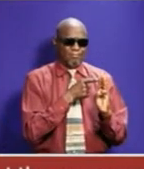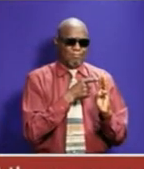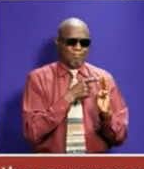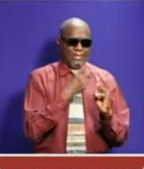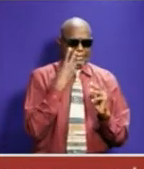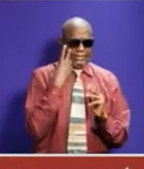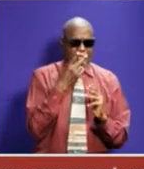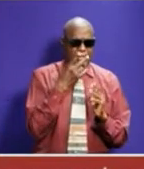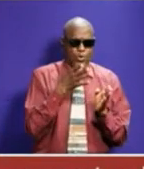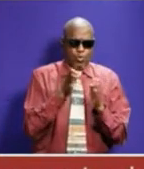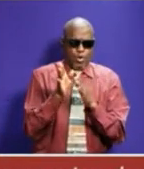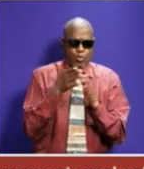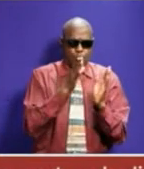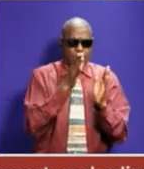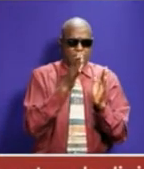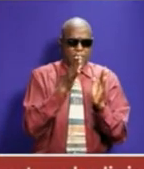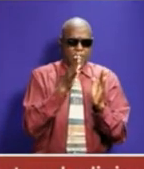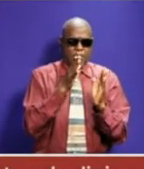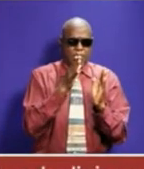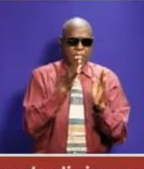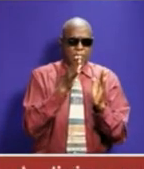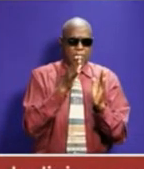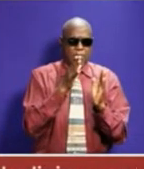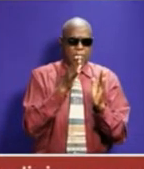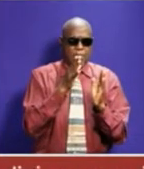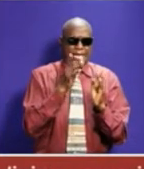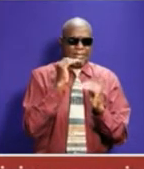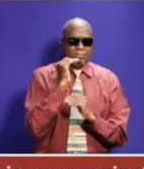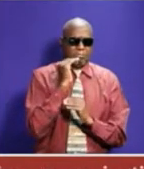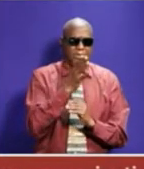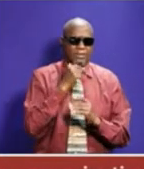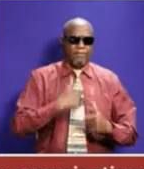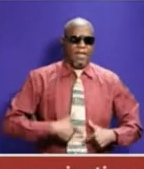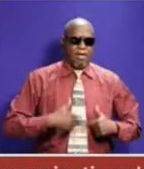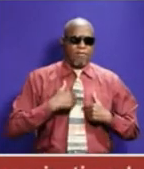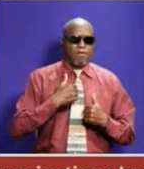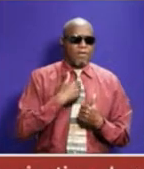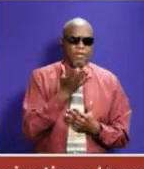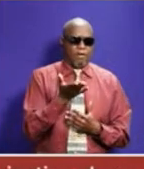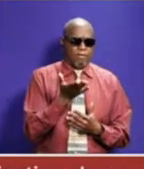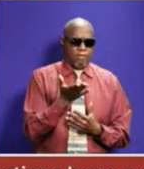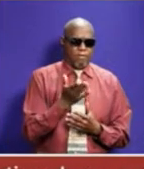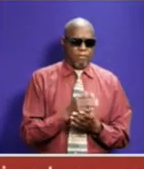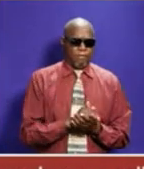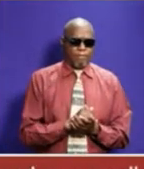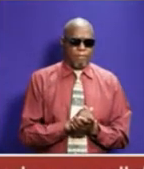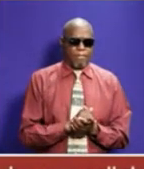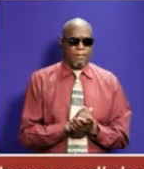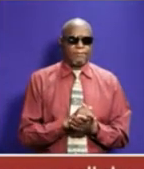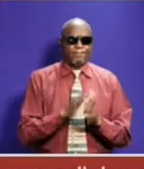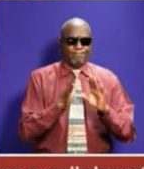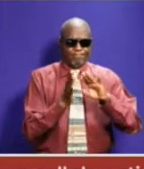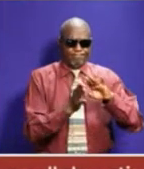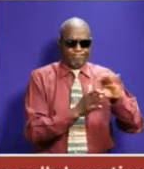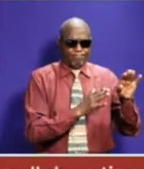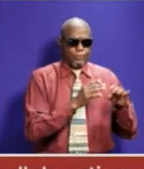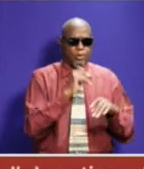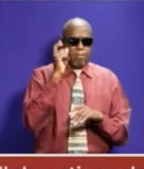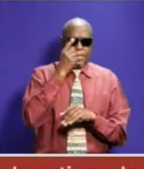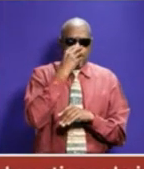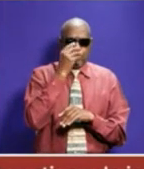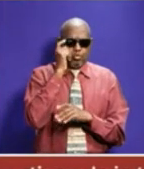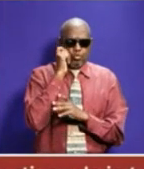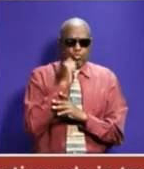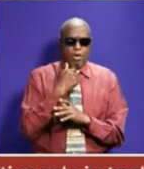style, the lavish style that they have assumed. Away from politics, under President William Ruto